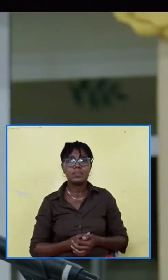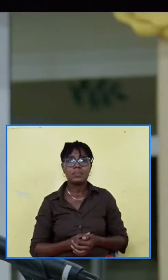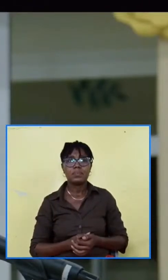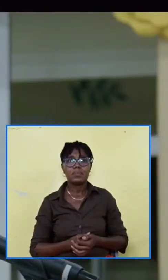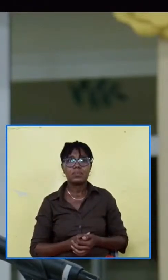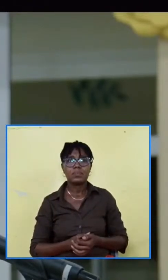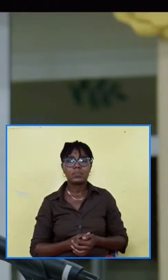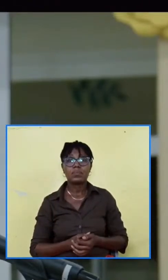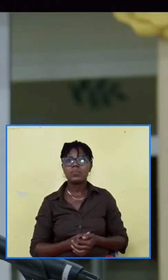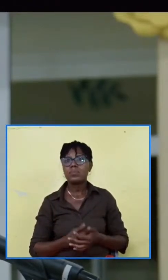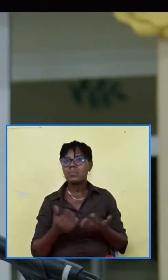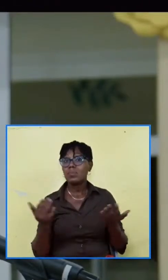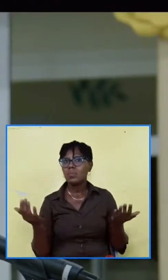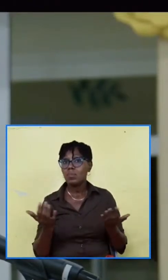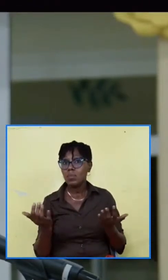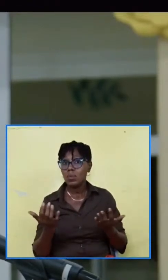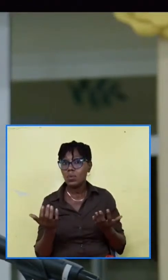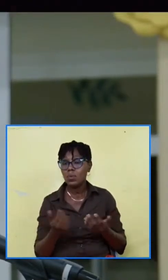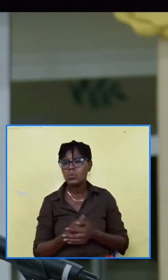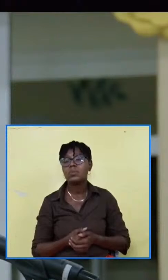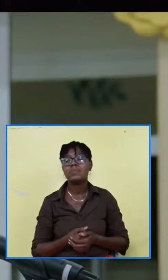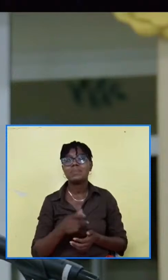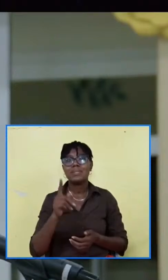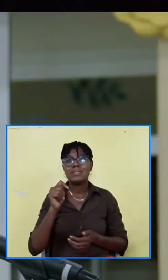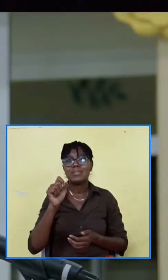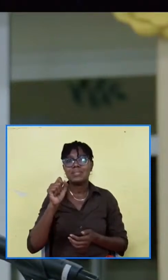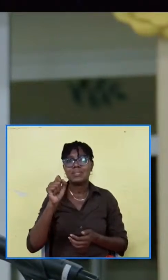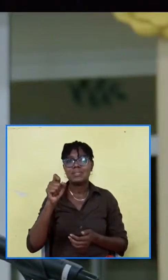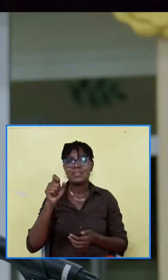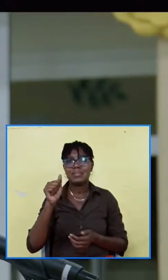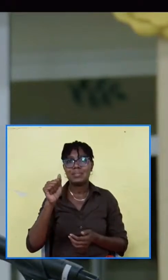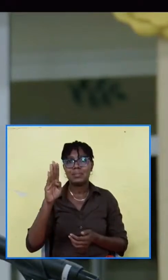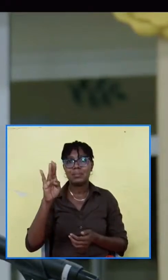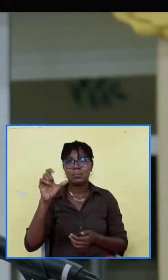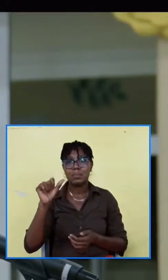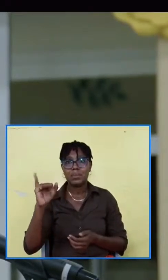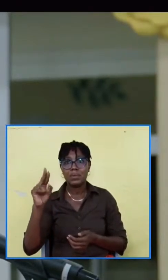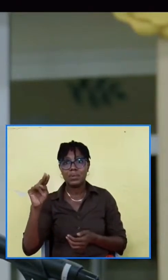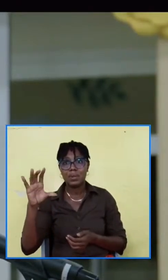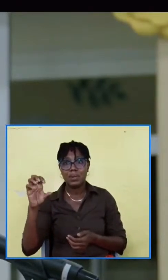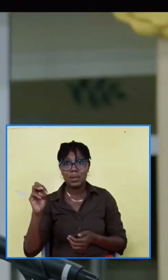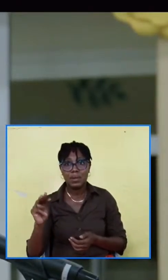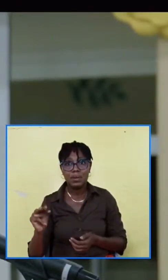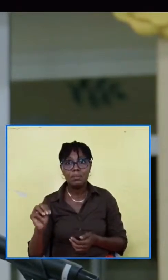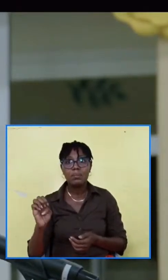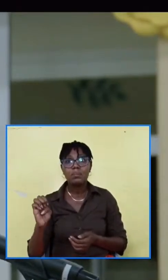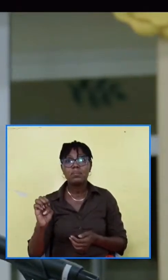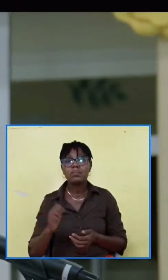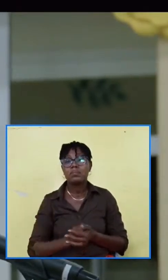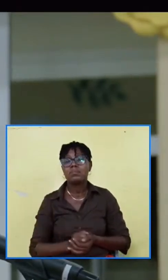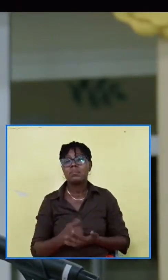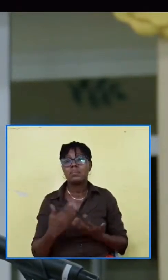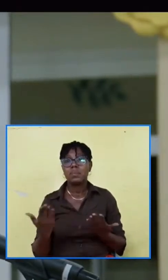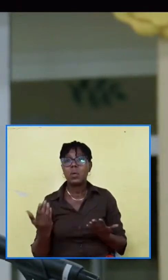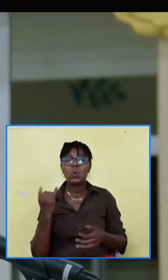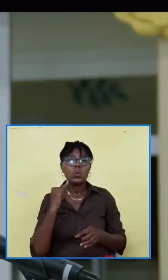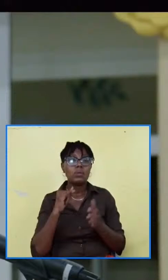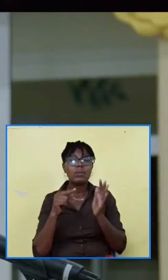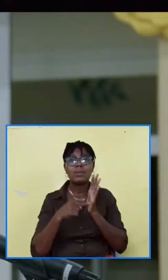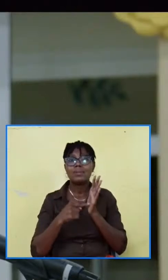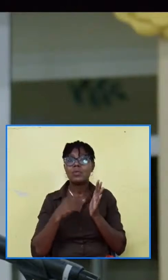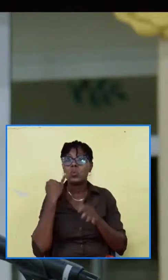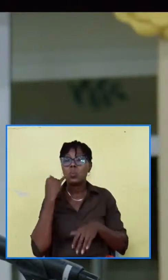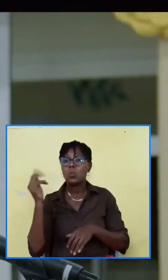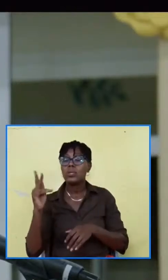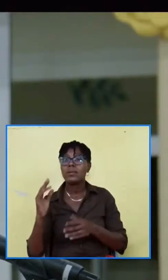I mentioned the contribution as deductible from taxable income. Another point is, if I have a person who's going to help me around the house, around the garden or